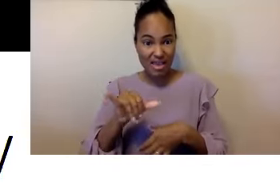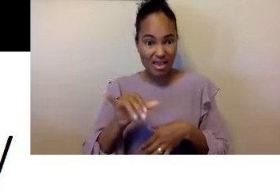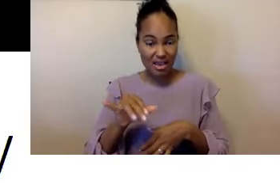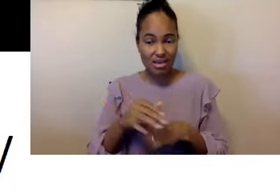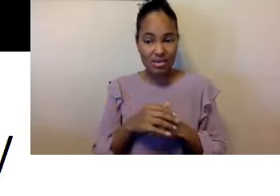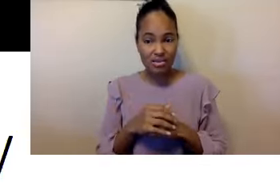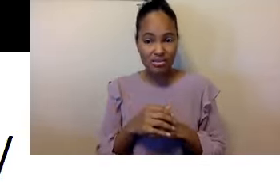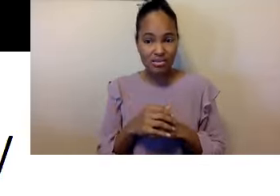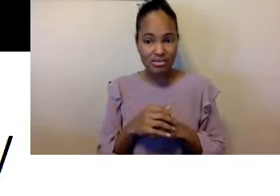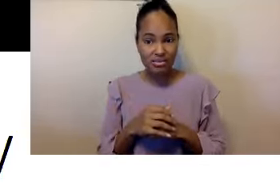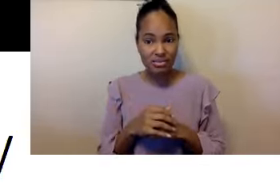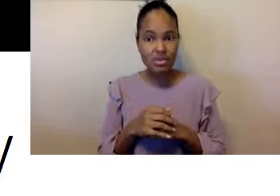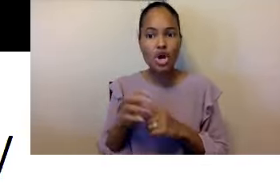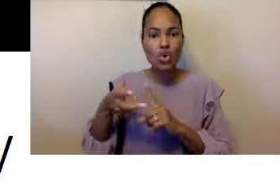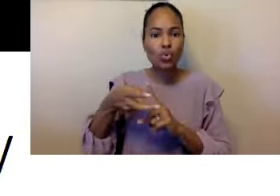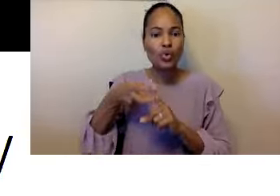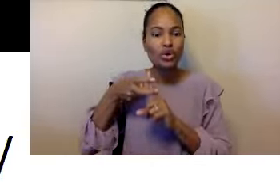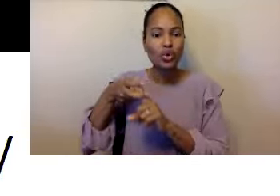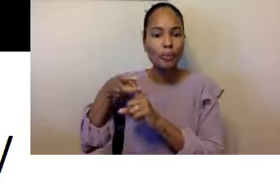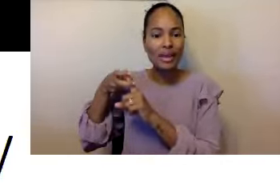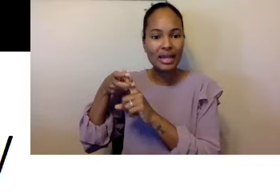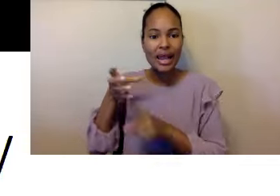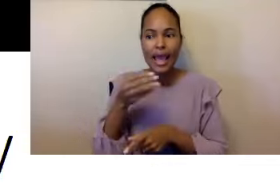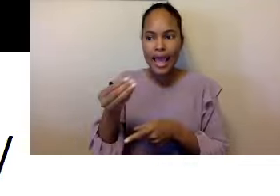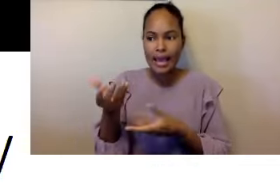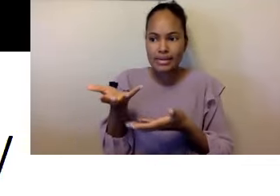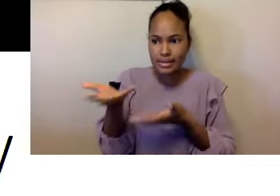recruitment and keeping individuals engaged